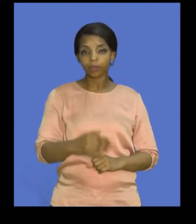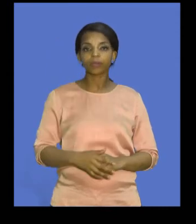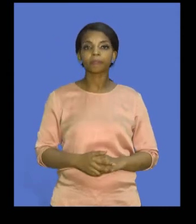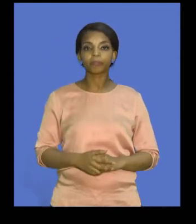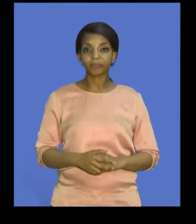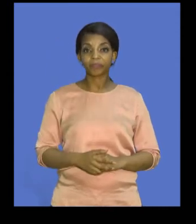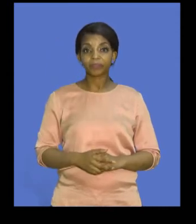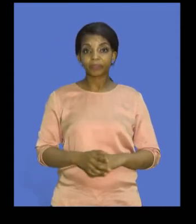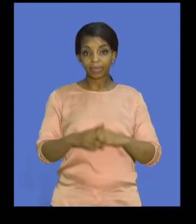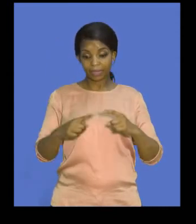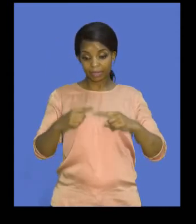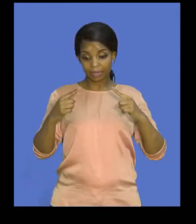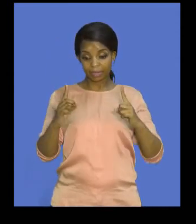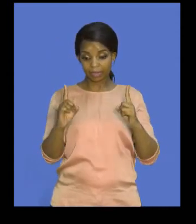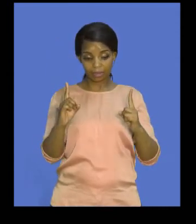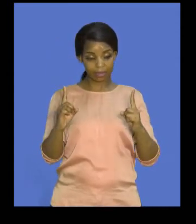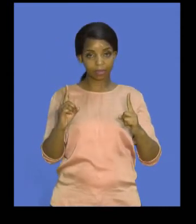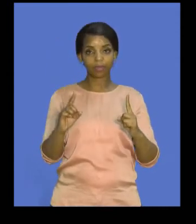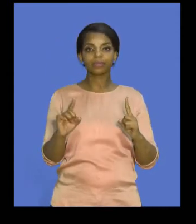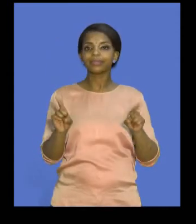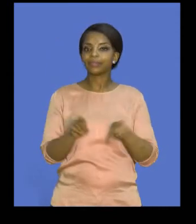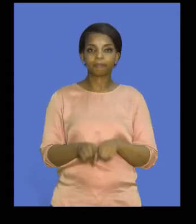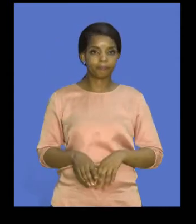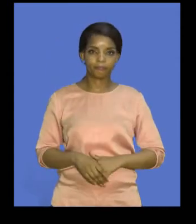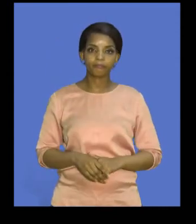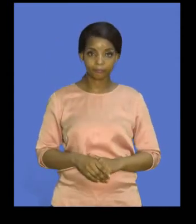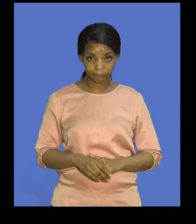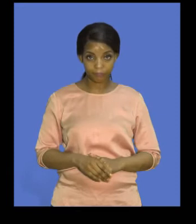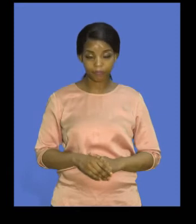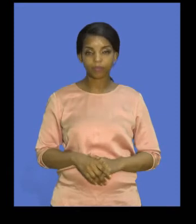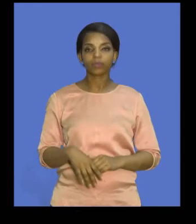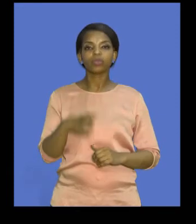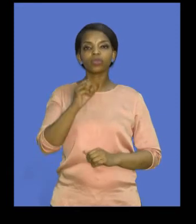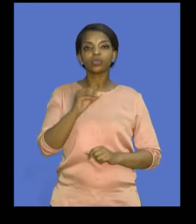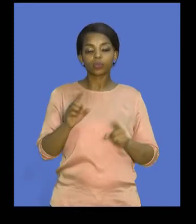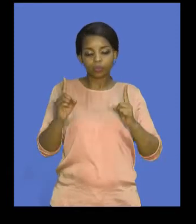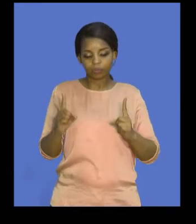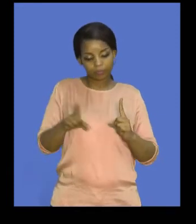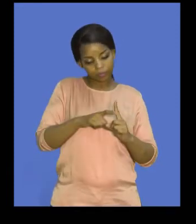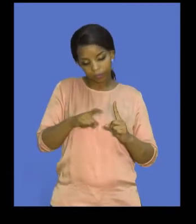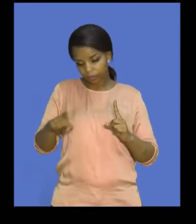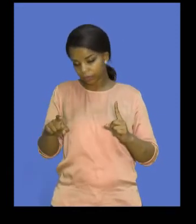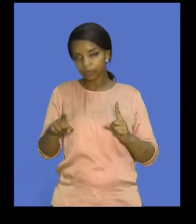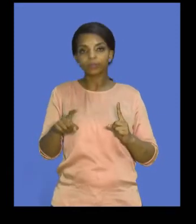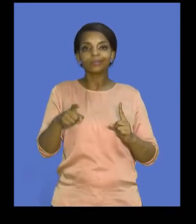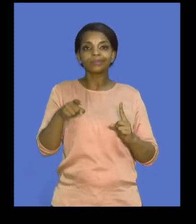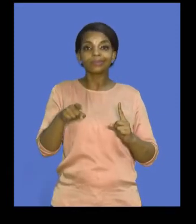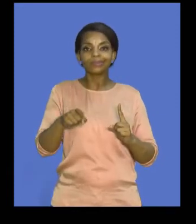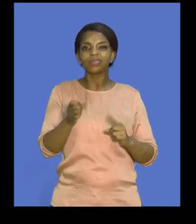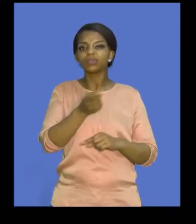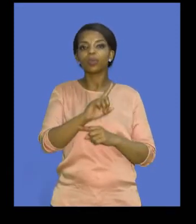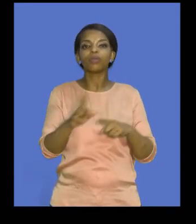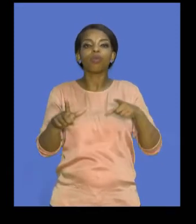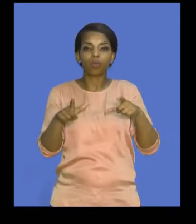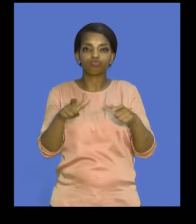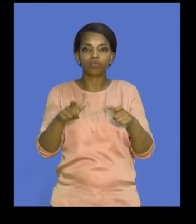same. So in other words, distance R is the controlled variable, right?